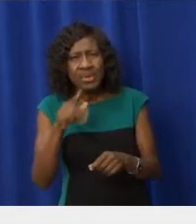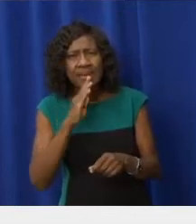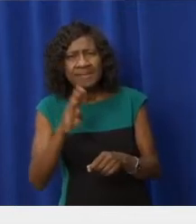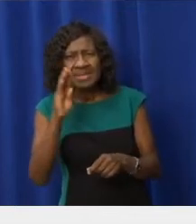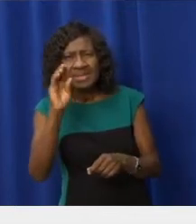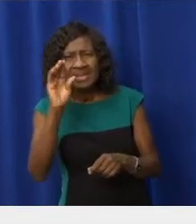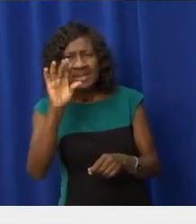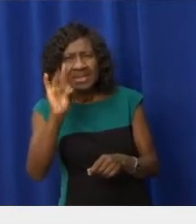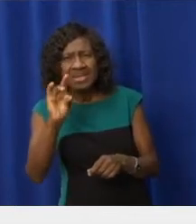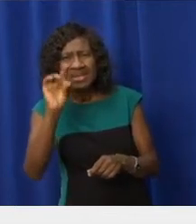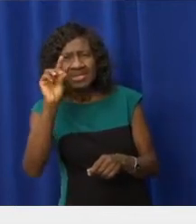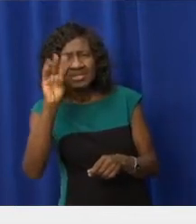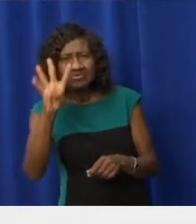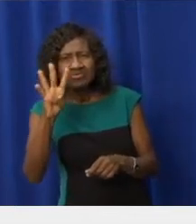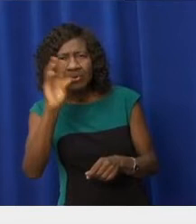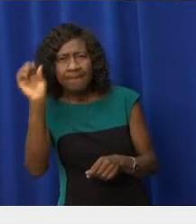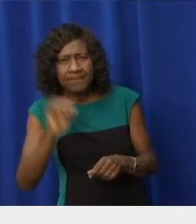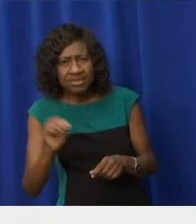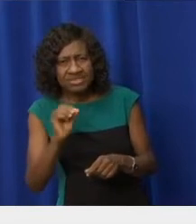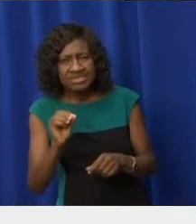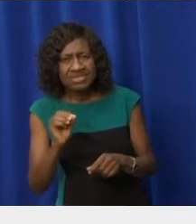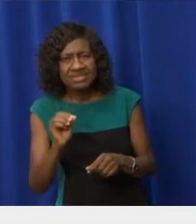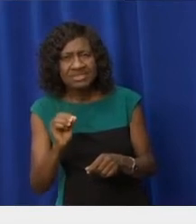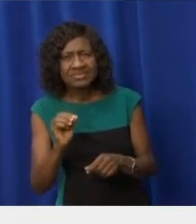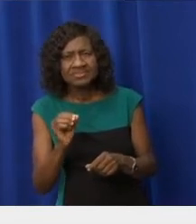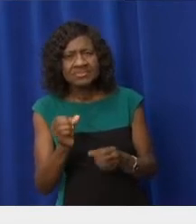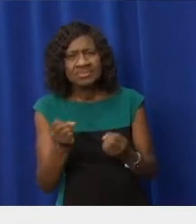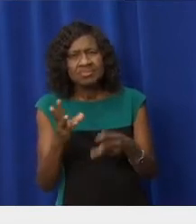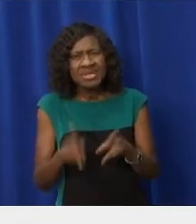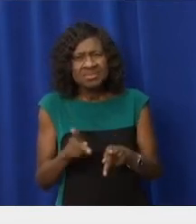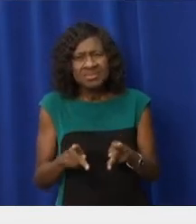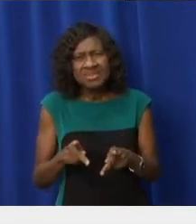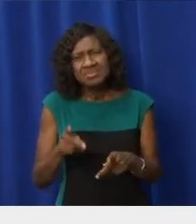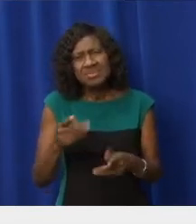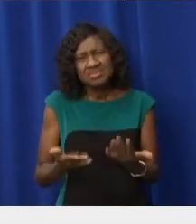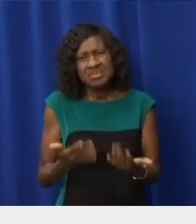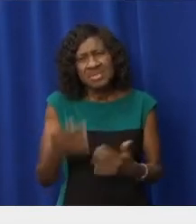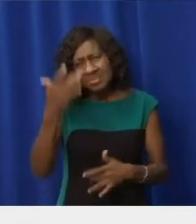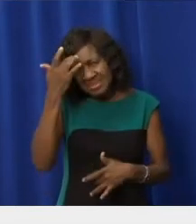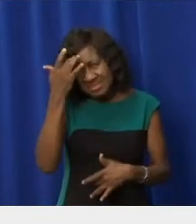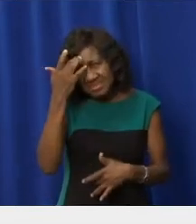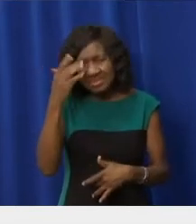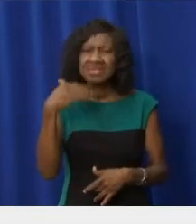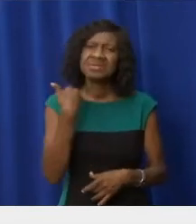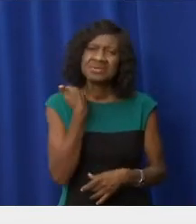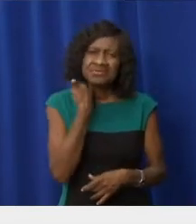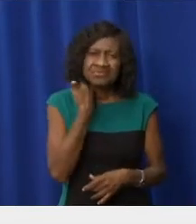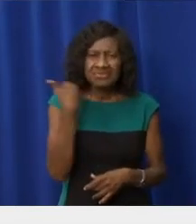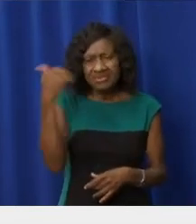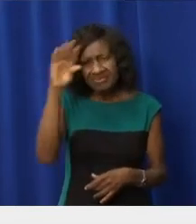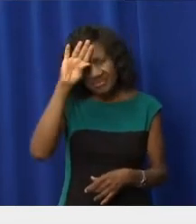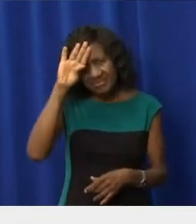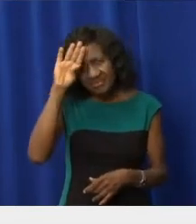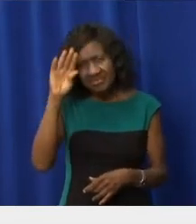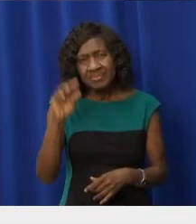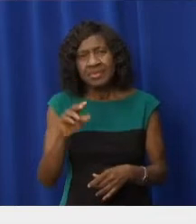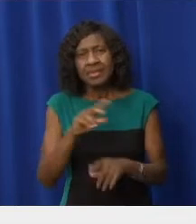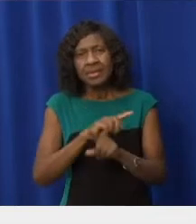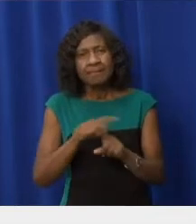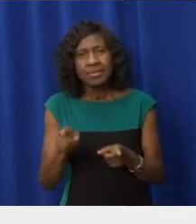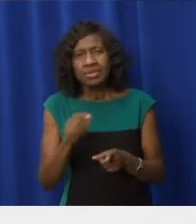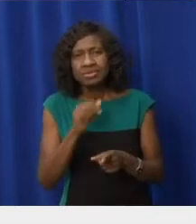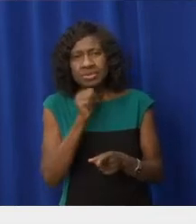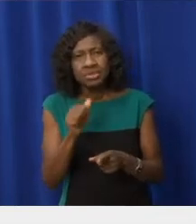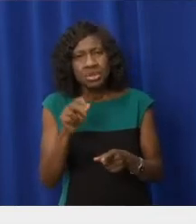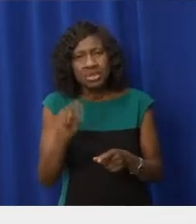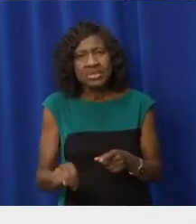large proportion of people will get through it. They may be feeling very sick in bed and have a fever and feeling really unwell, but they wouldn't need to go to